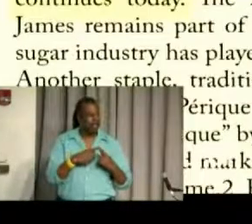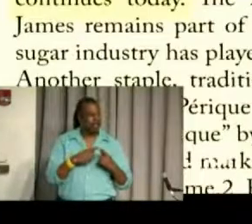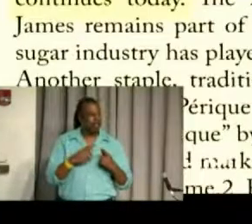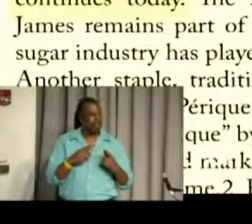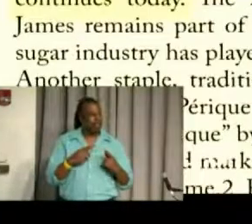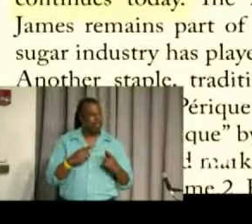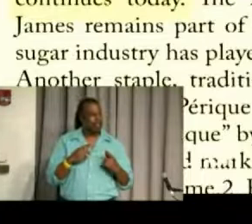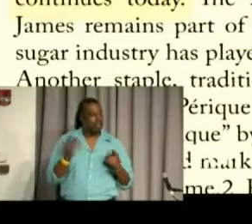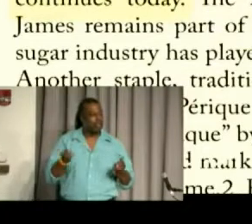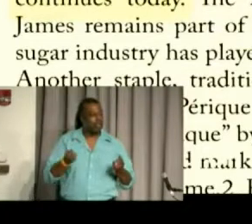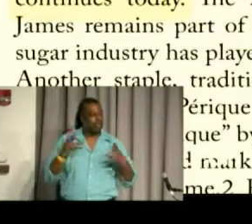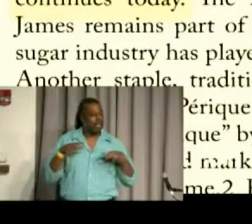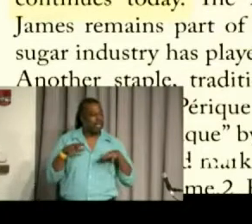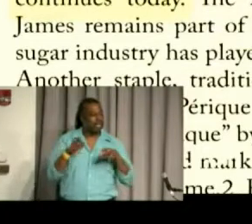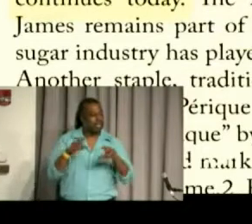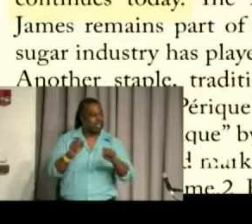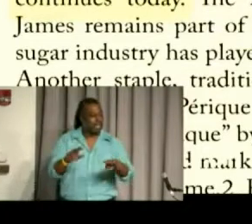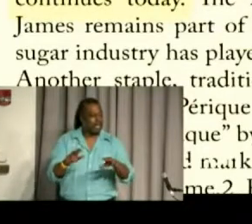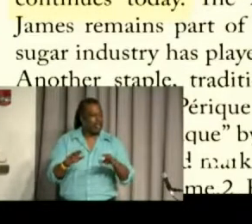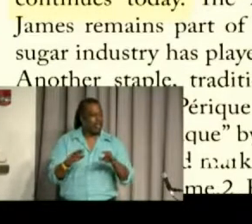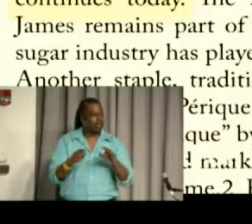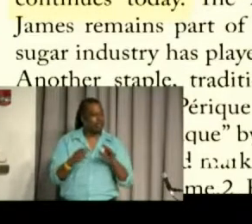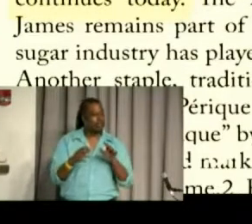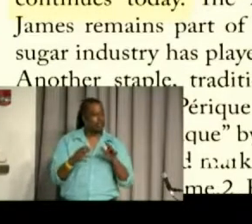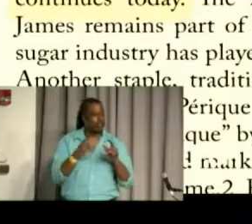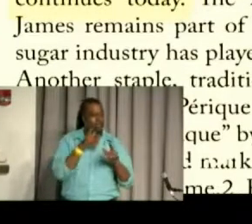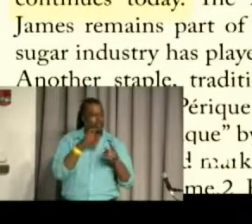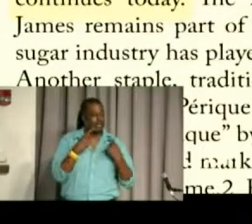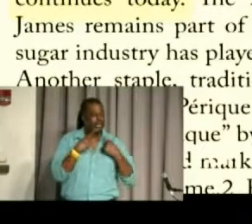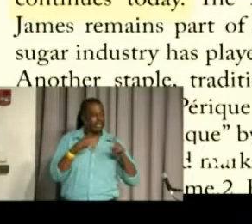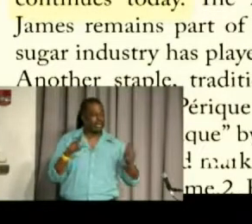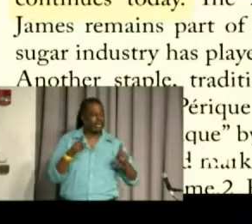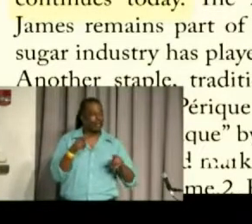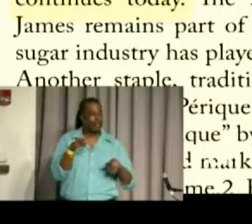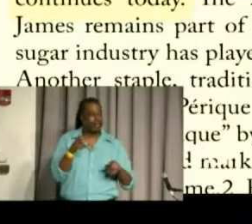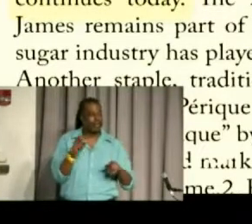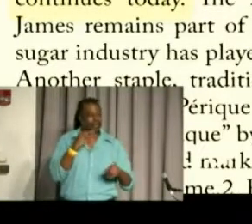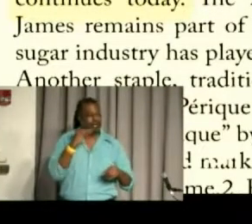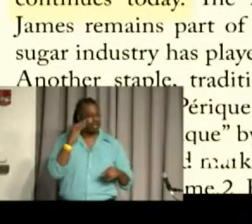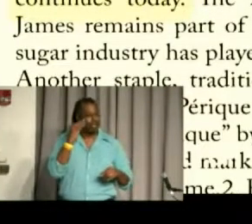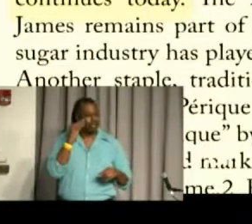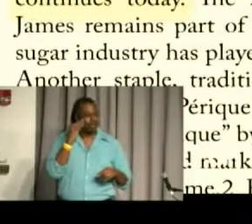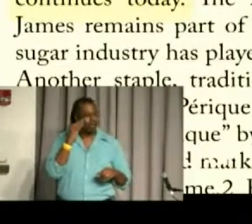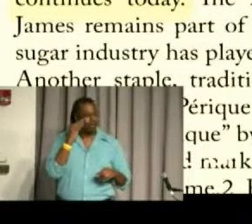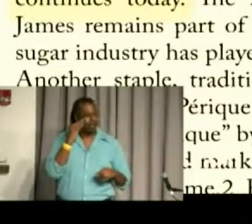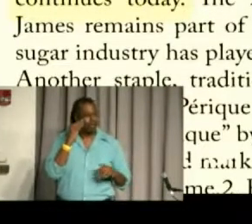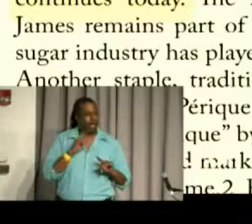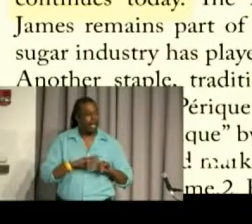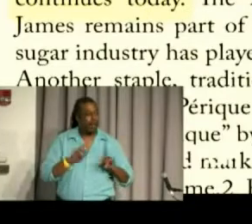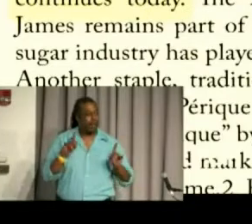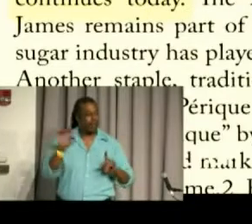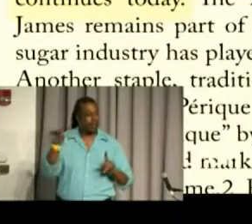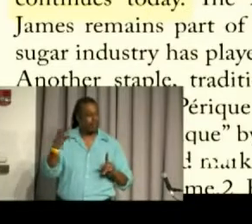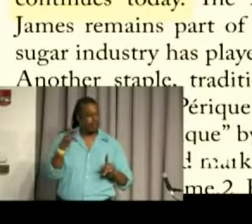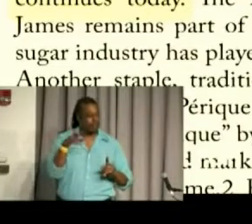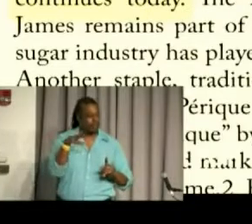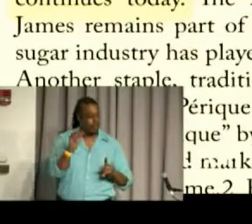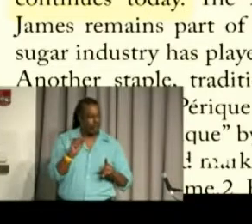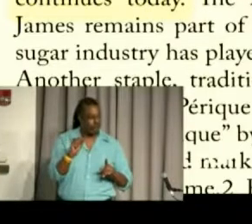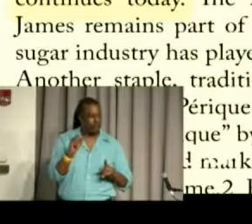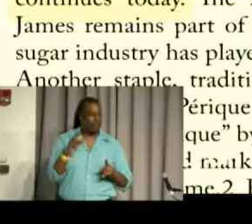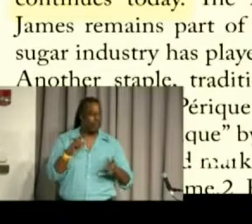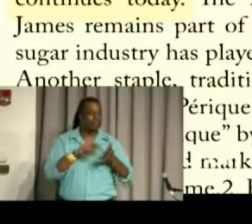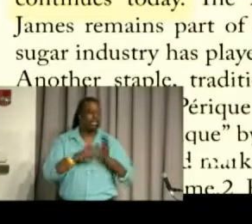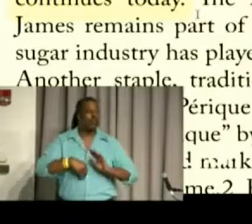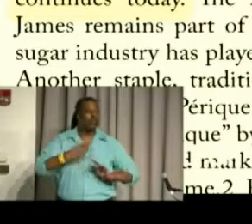are many settlers who later came to claim the parish's home, the French Creoles and Acadians, that is the white settlers, remain